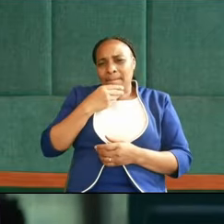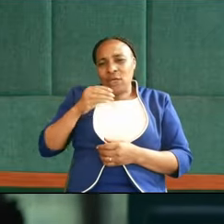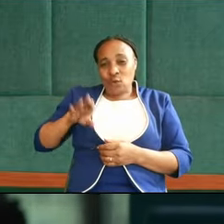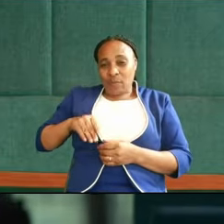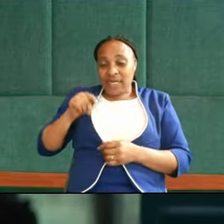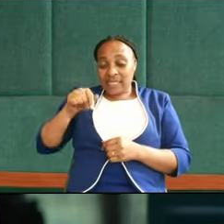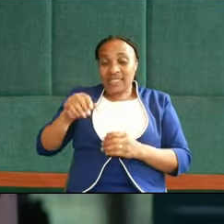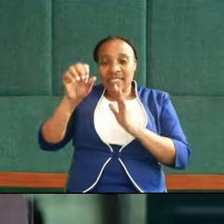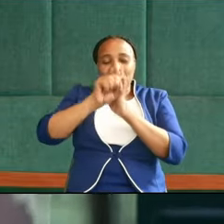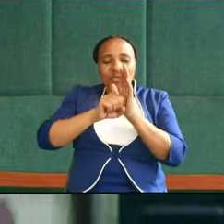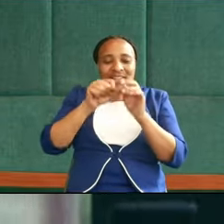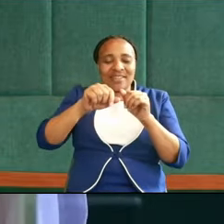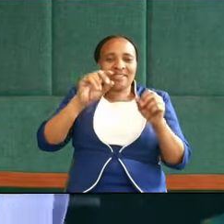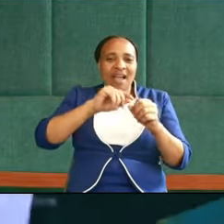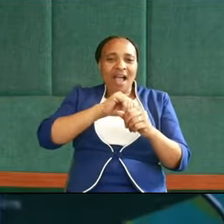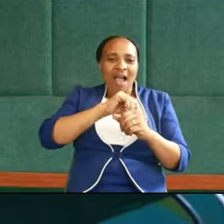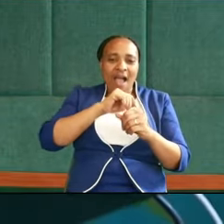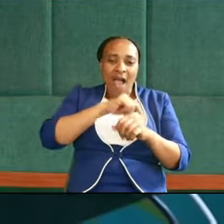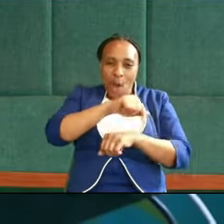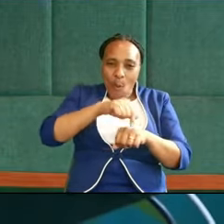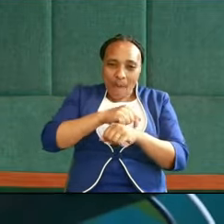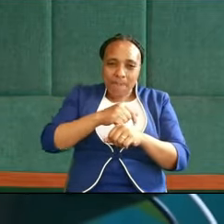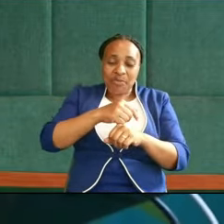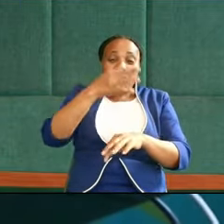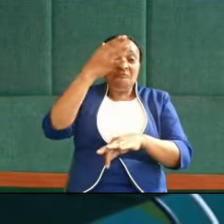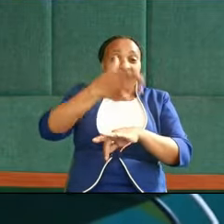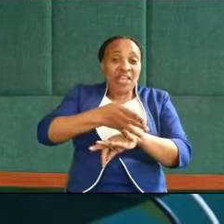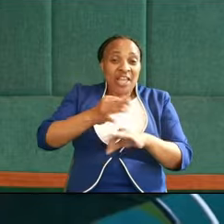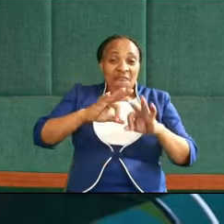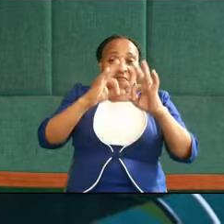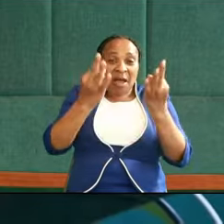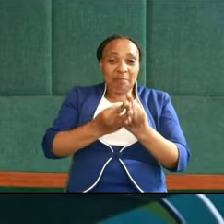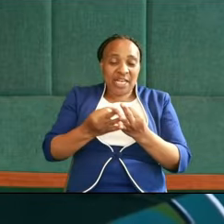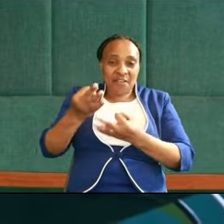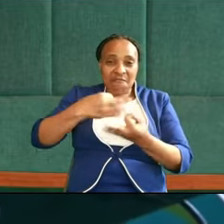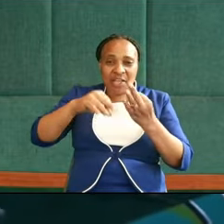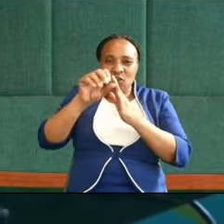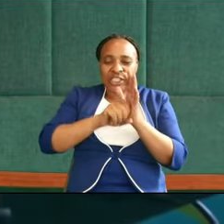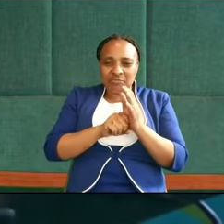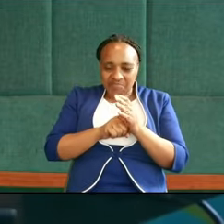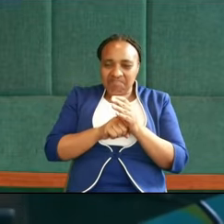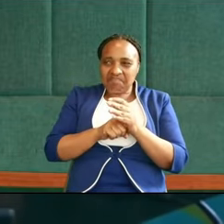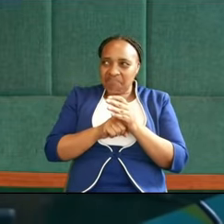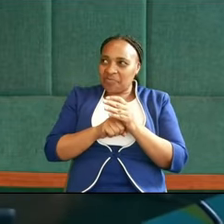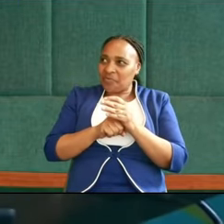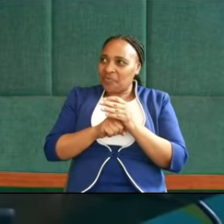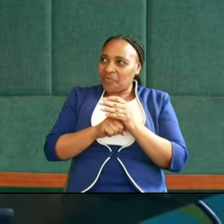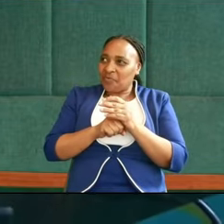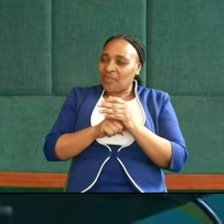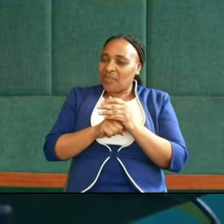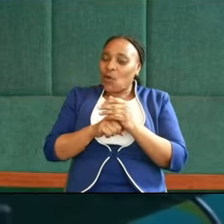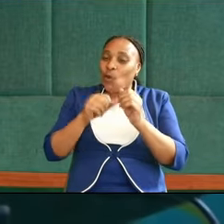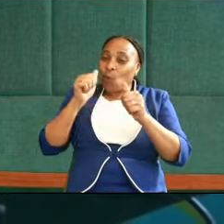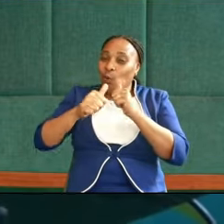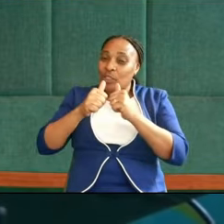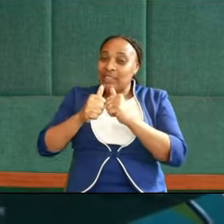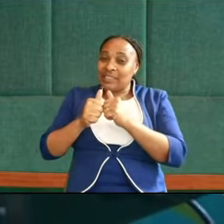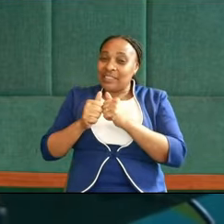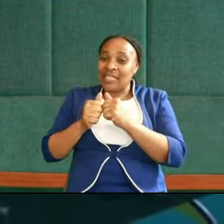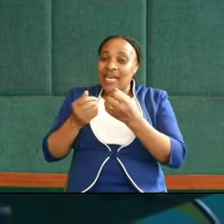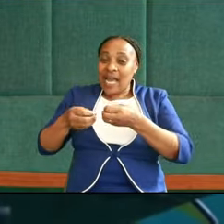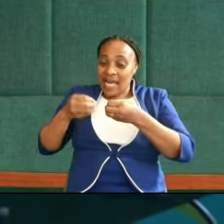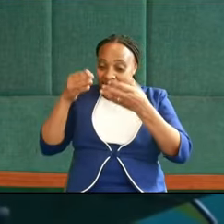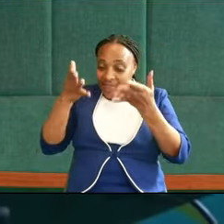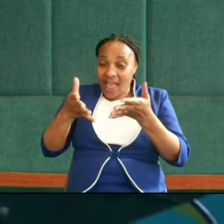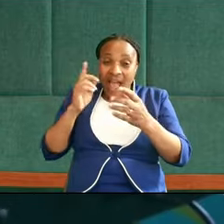hour, fake family fellowship, faithful unto death. The vineyard was